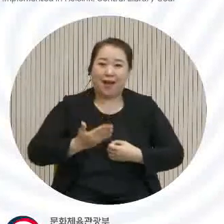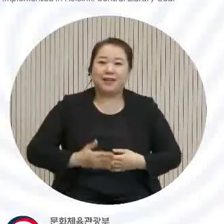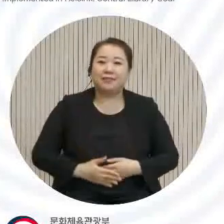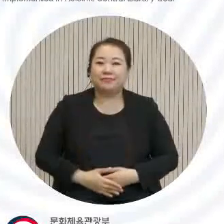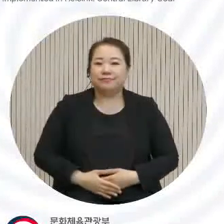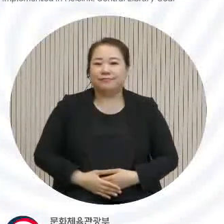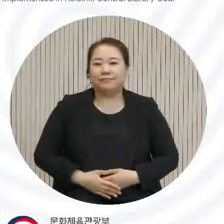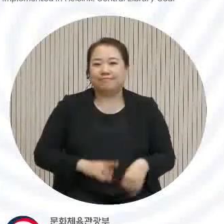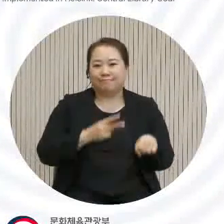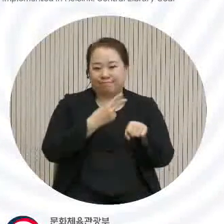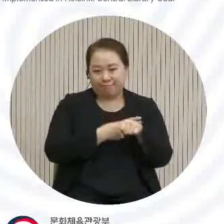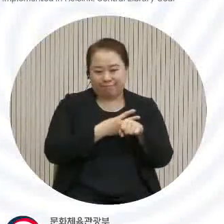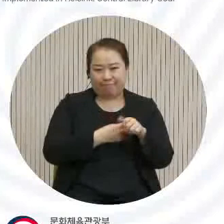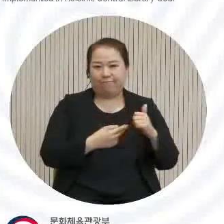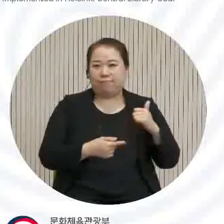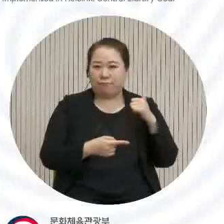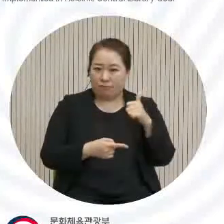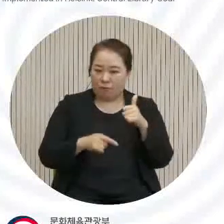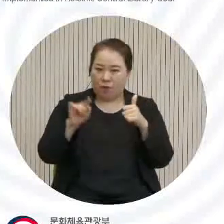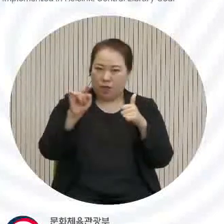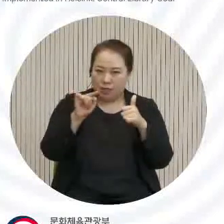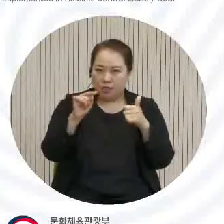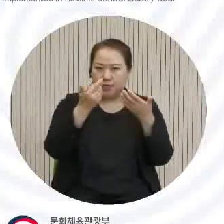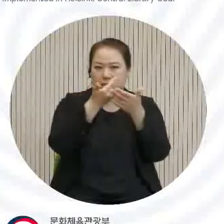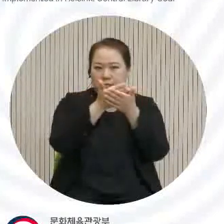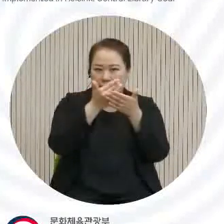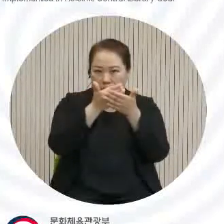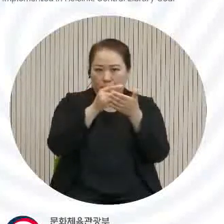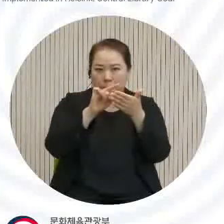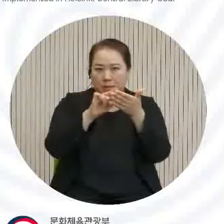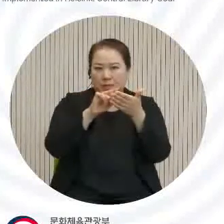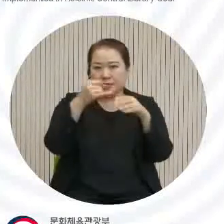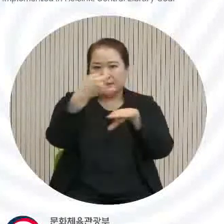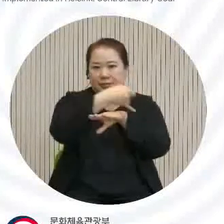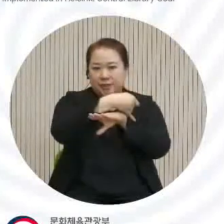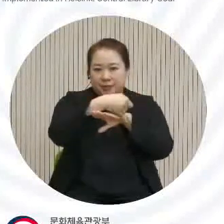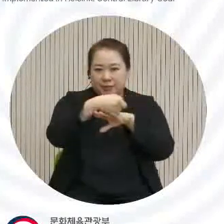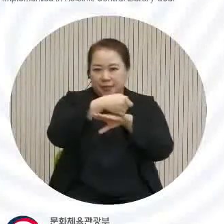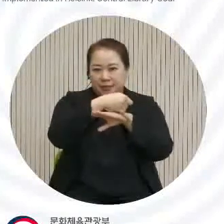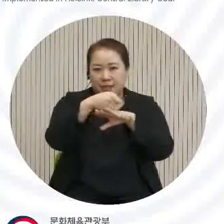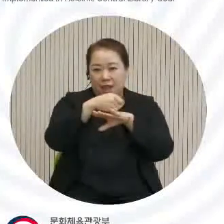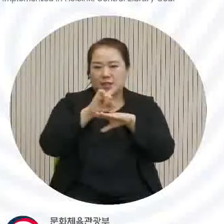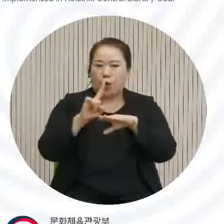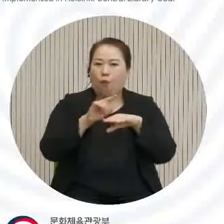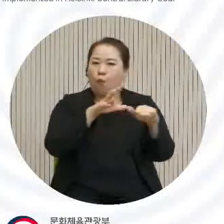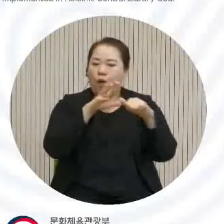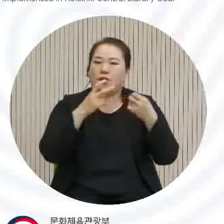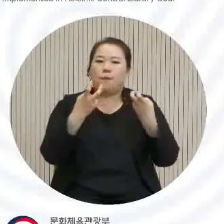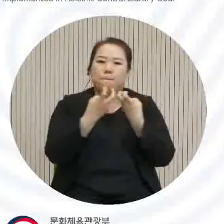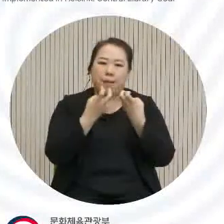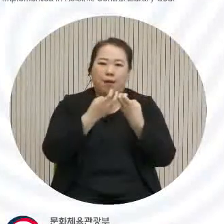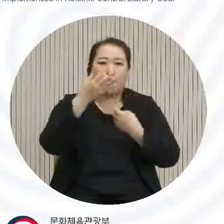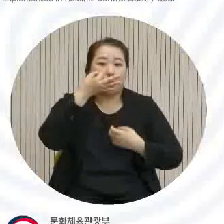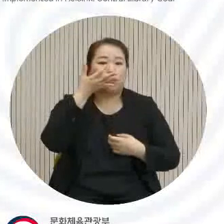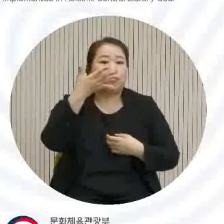to show how to use the graphic design webpage, canva.com, which is being used in this